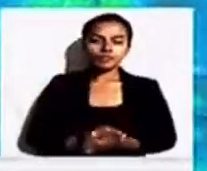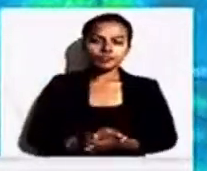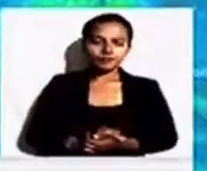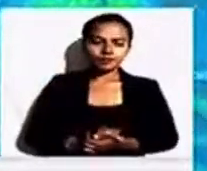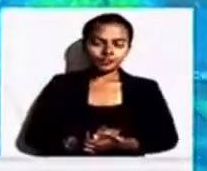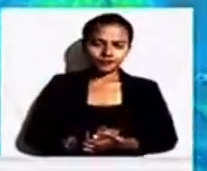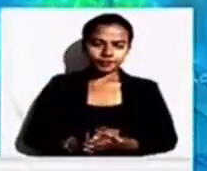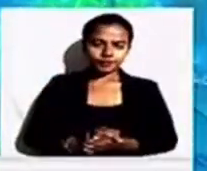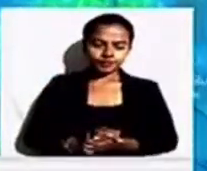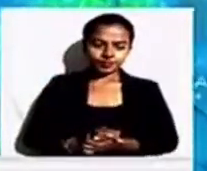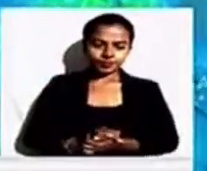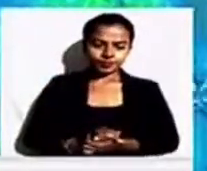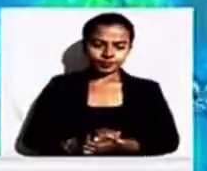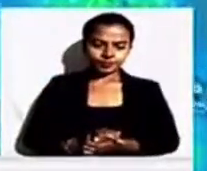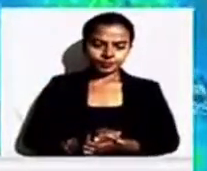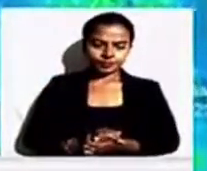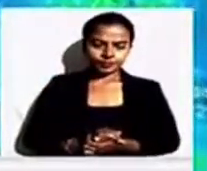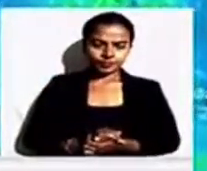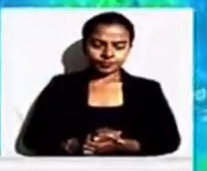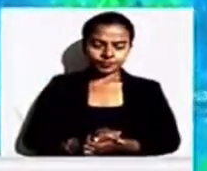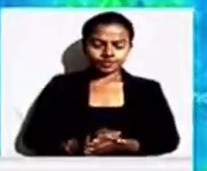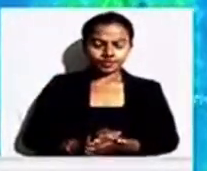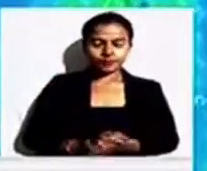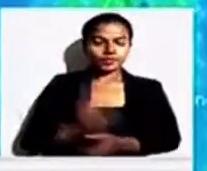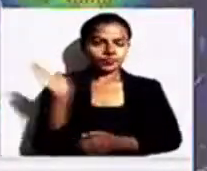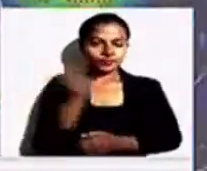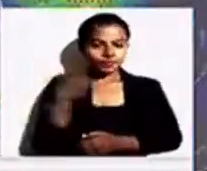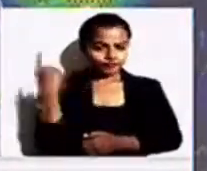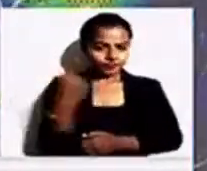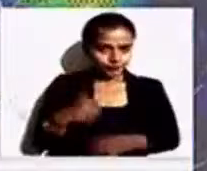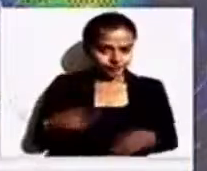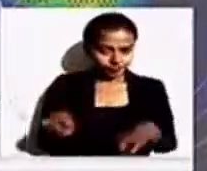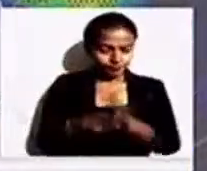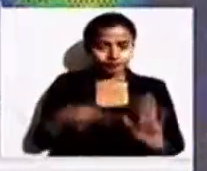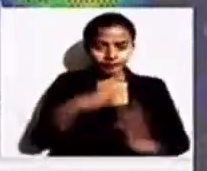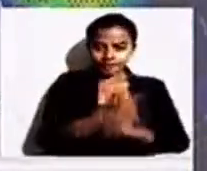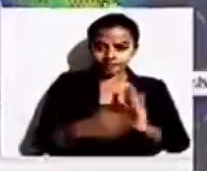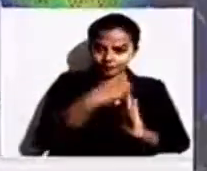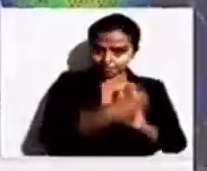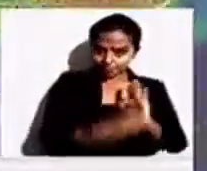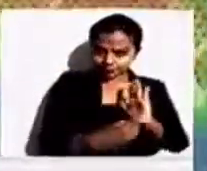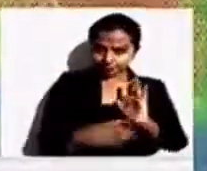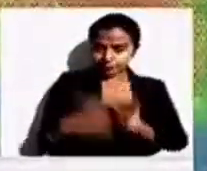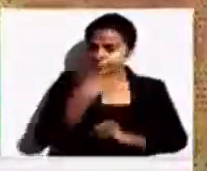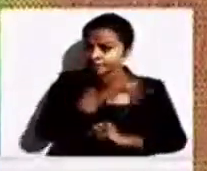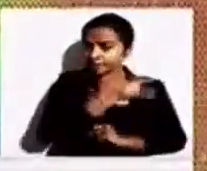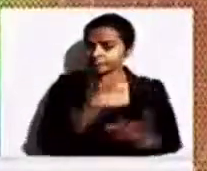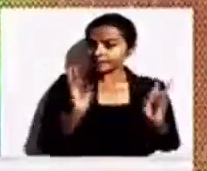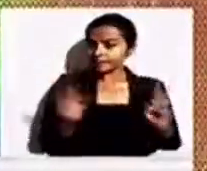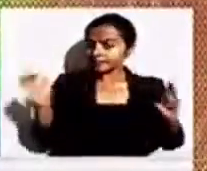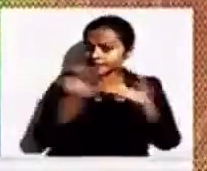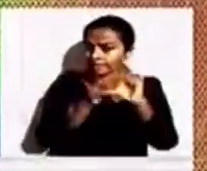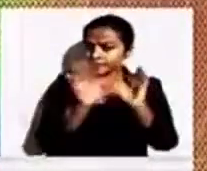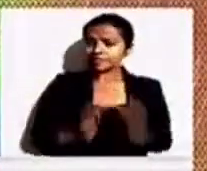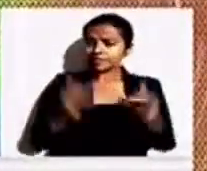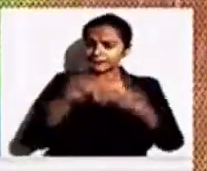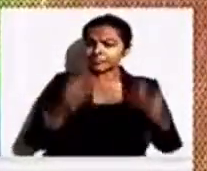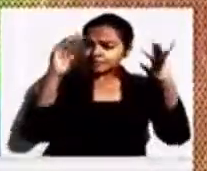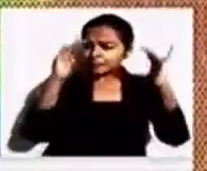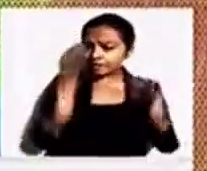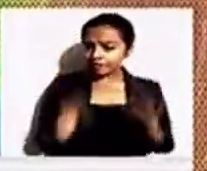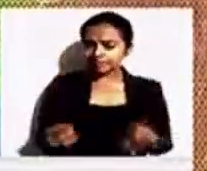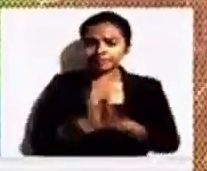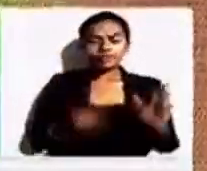The Burevi cyclone made landfall in Sri Lanka's eastern coast last evening, bringing down heavy downpours in the north, north central and eastern provinces.